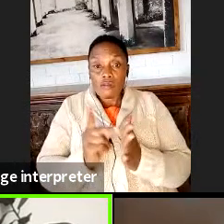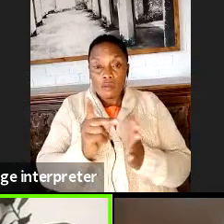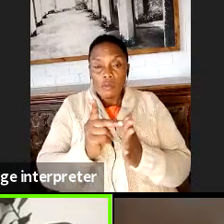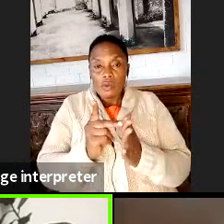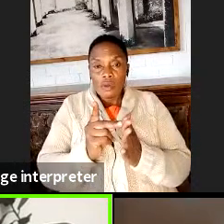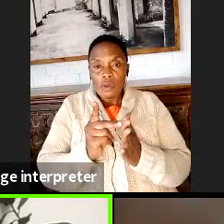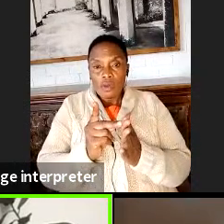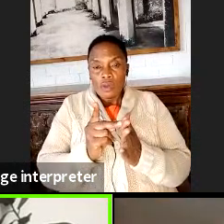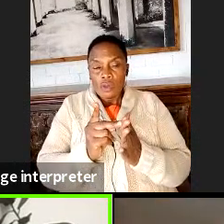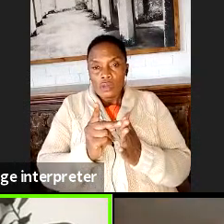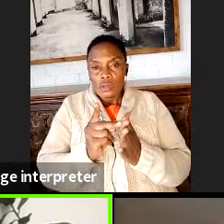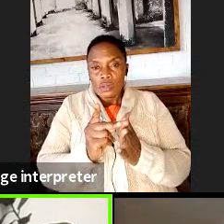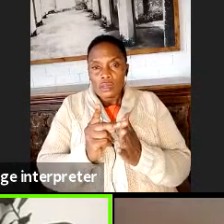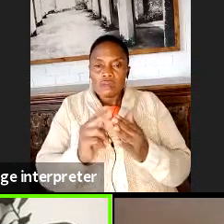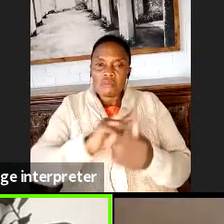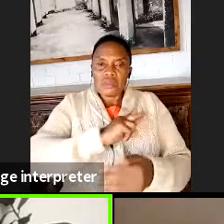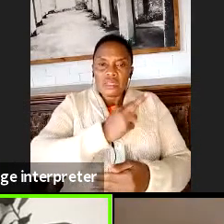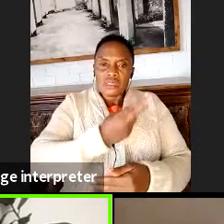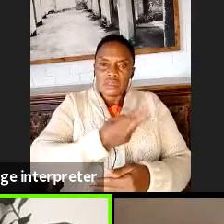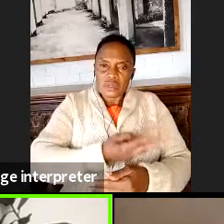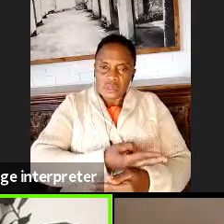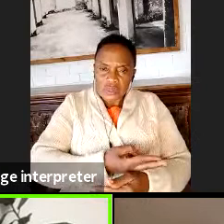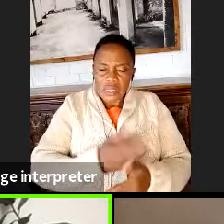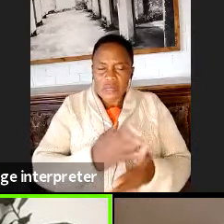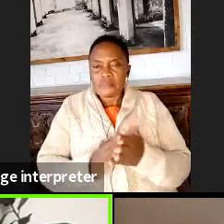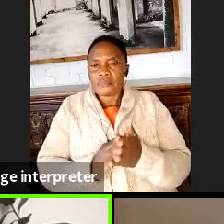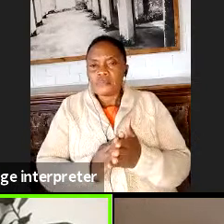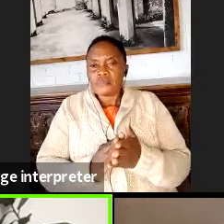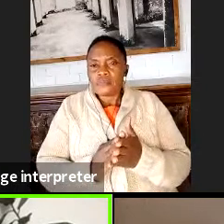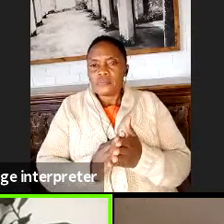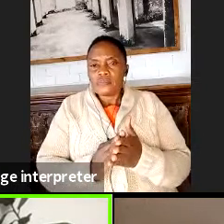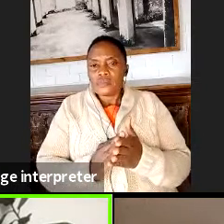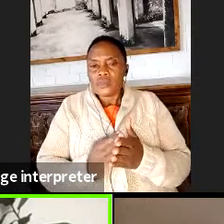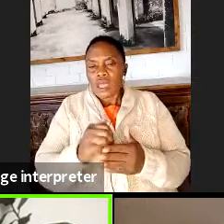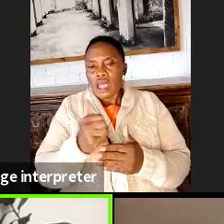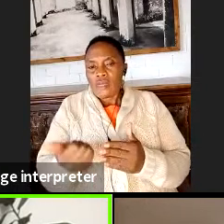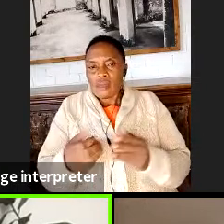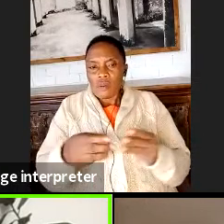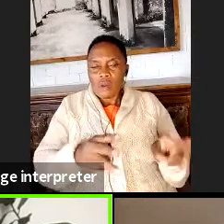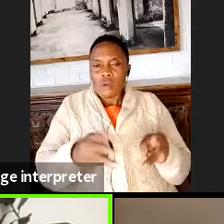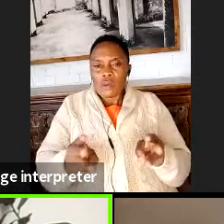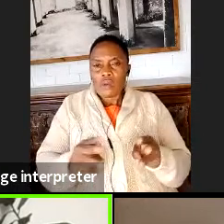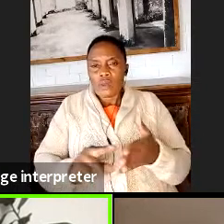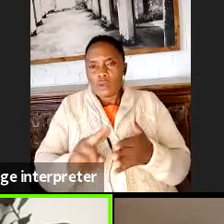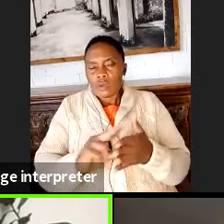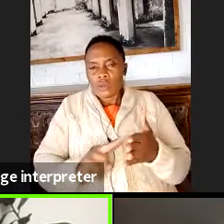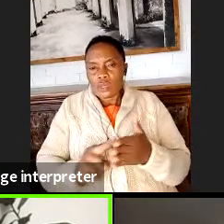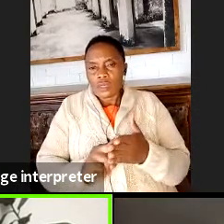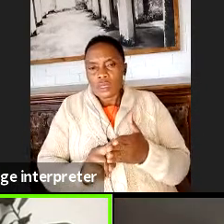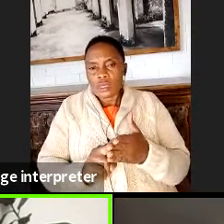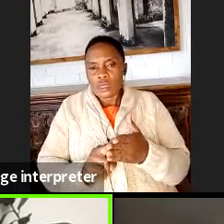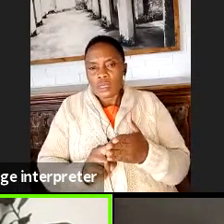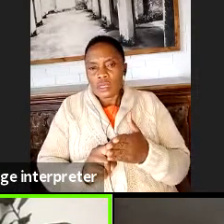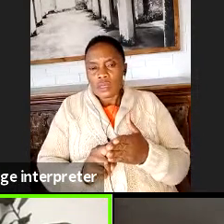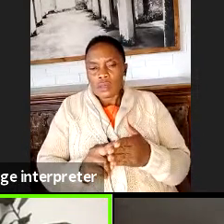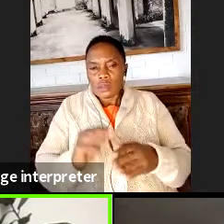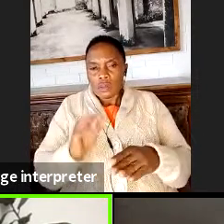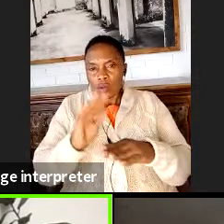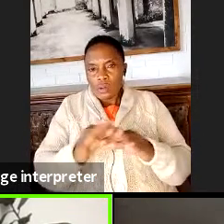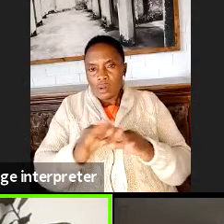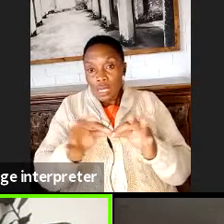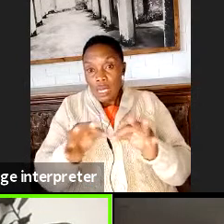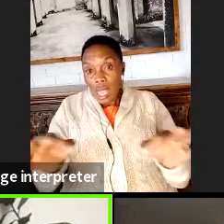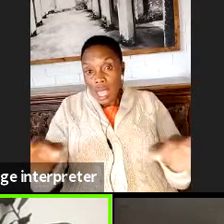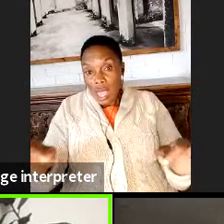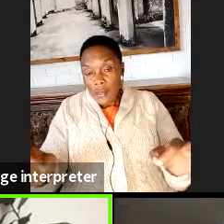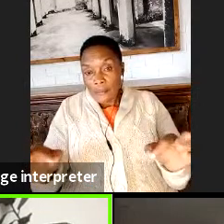of resources, including something called Uproar Tools, which is an online tool